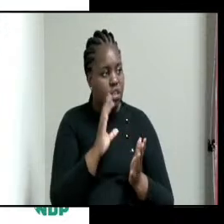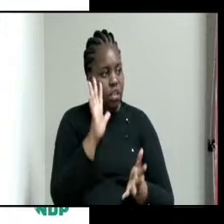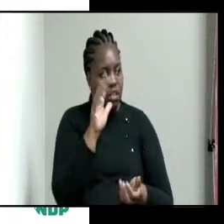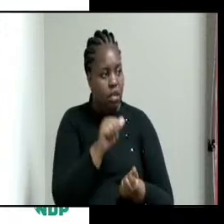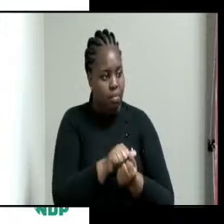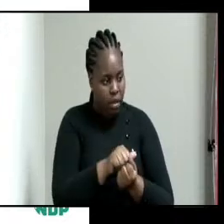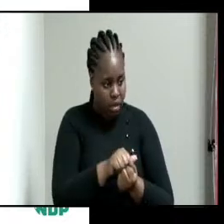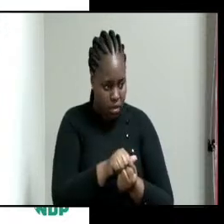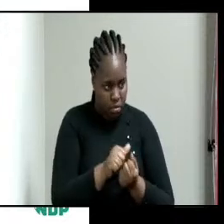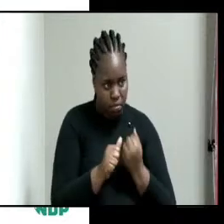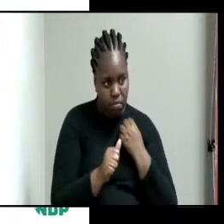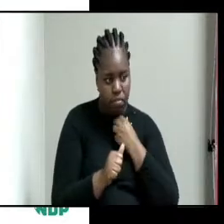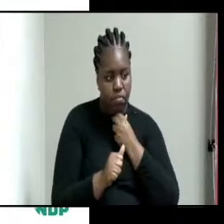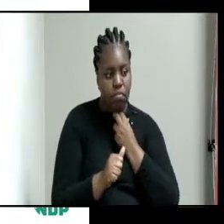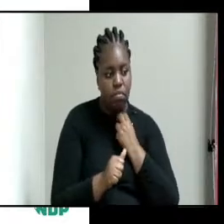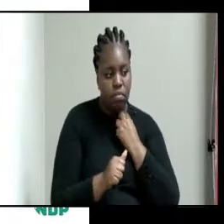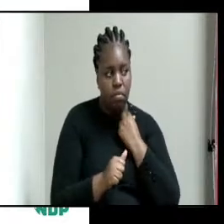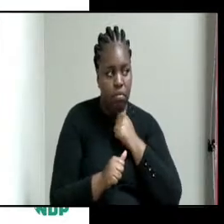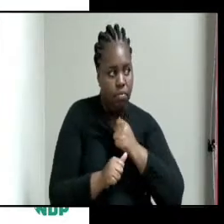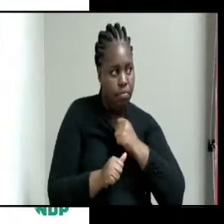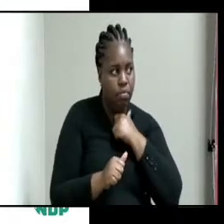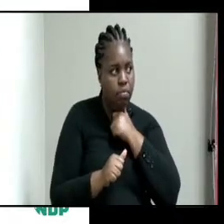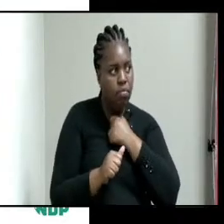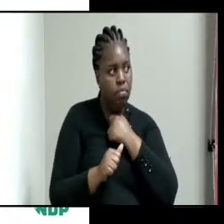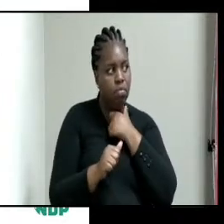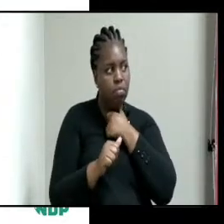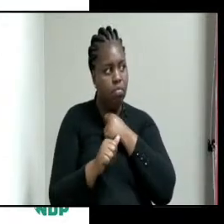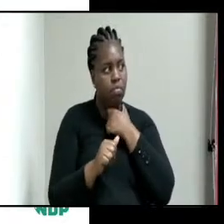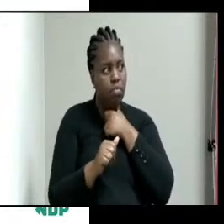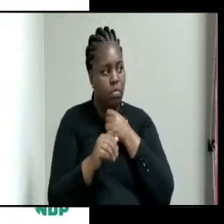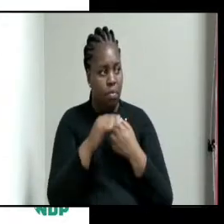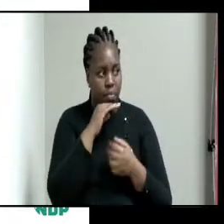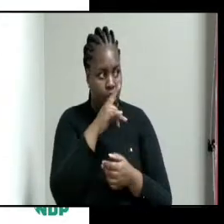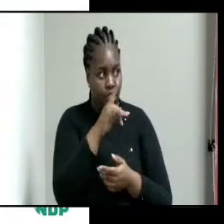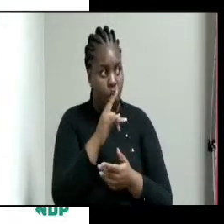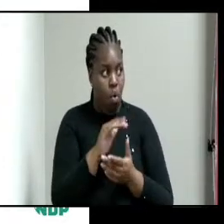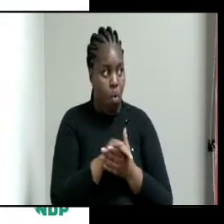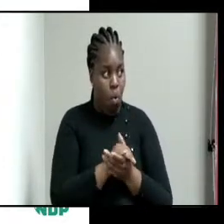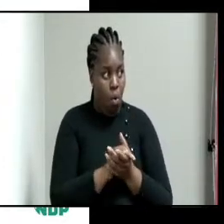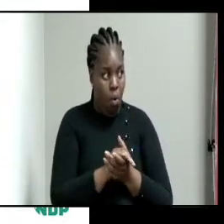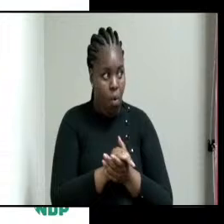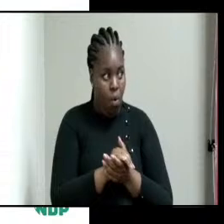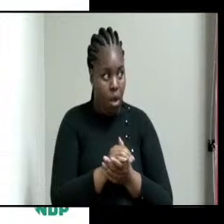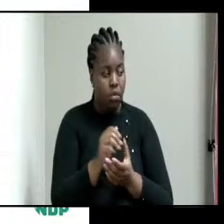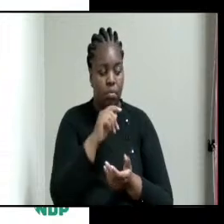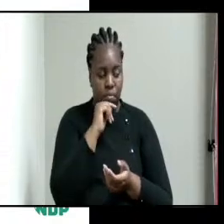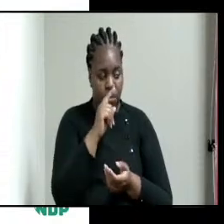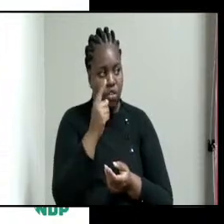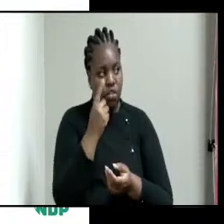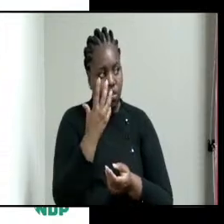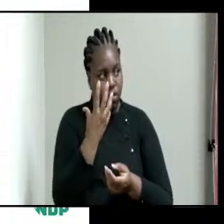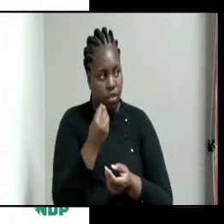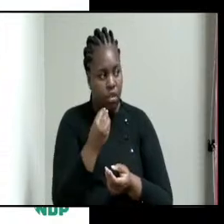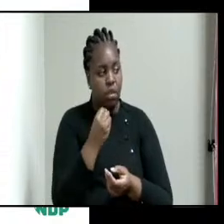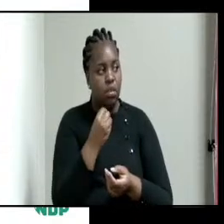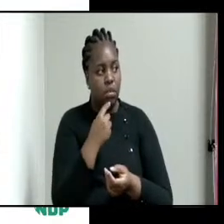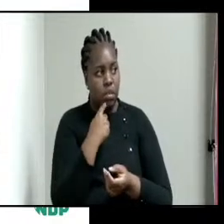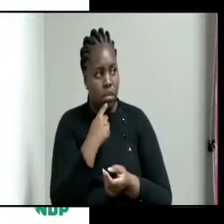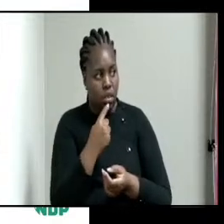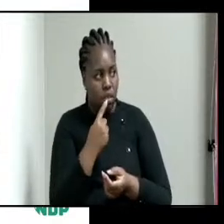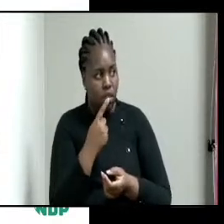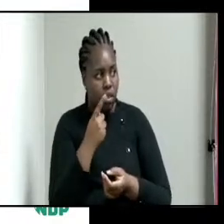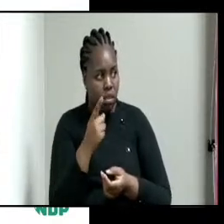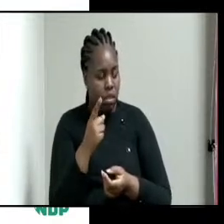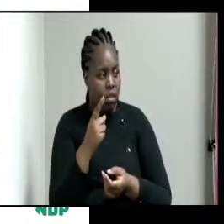in the report. So with regards to WASH, it will indicate that a child is deprived in